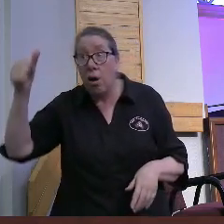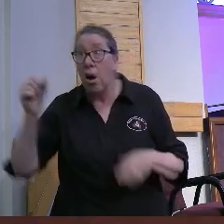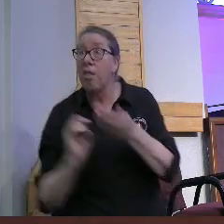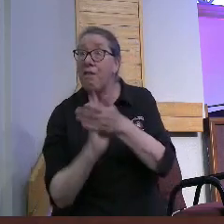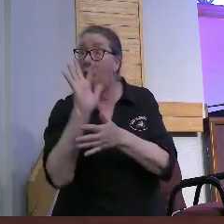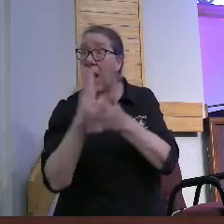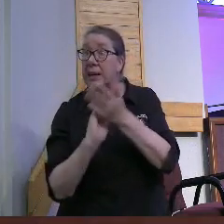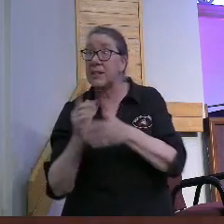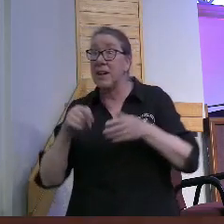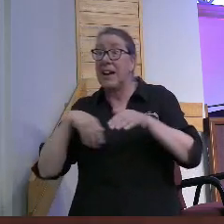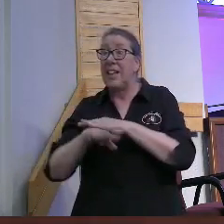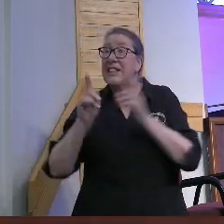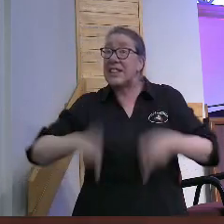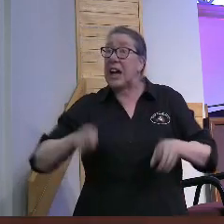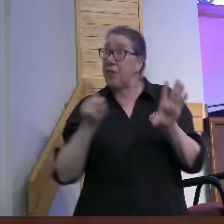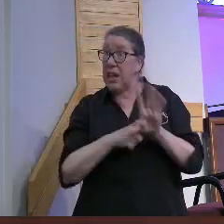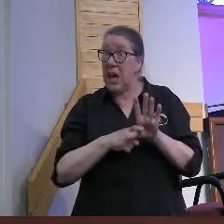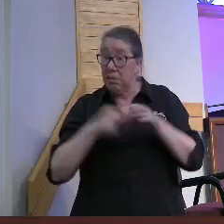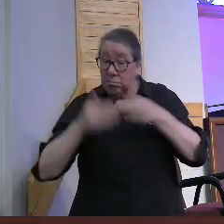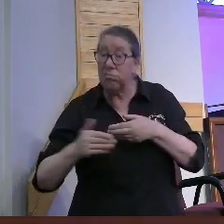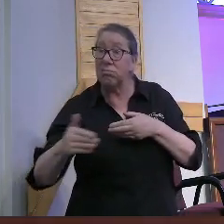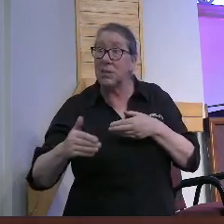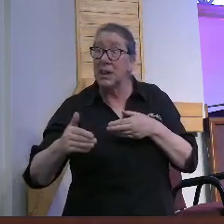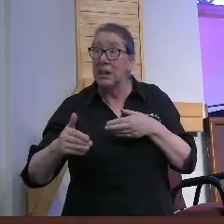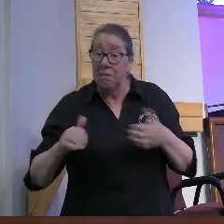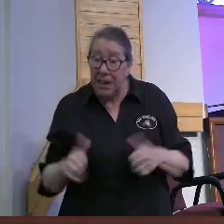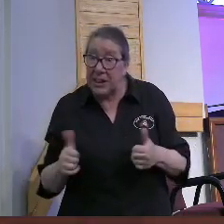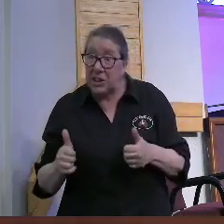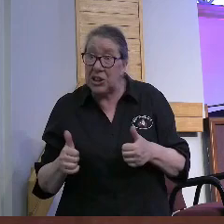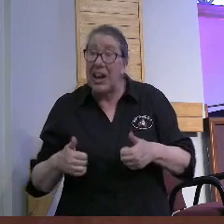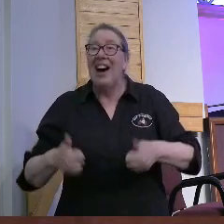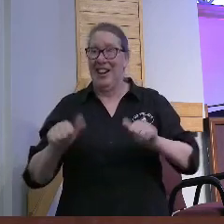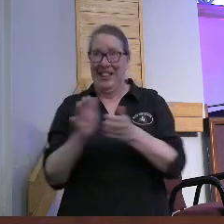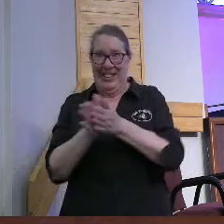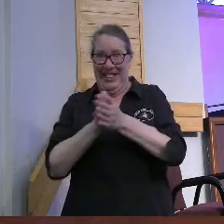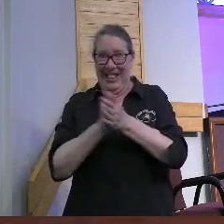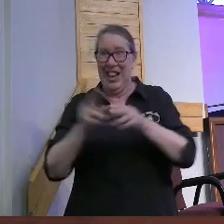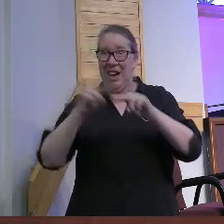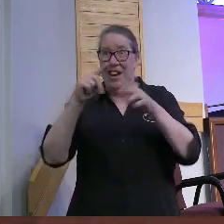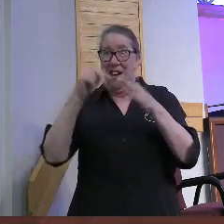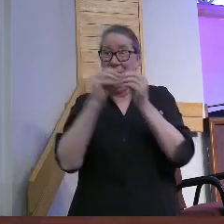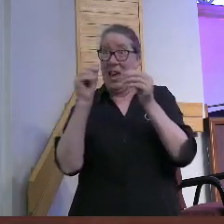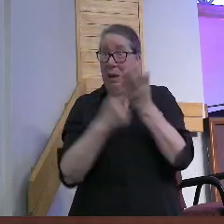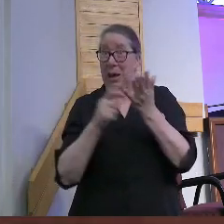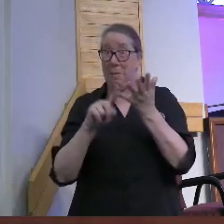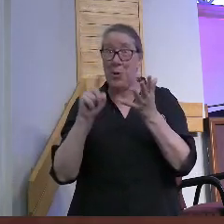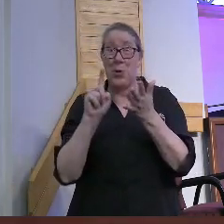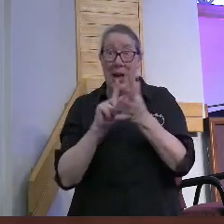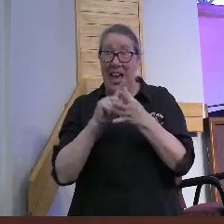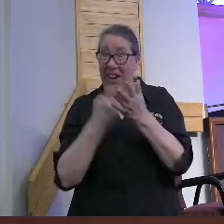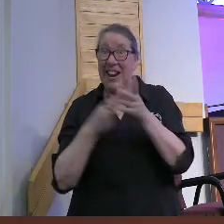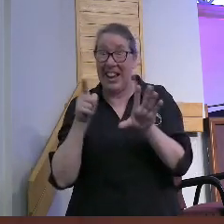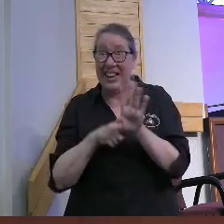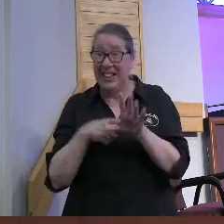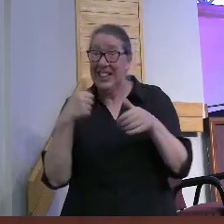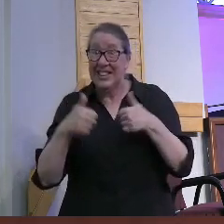about the bushfires. Yeah, and then the bushfires passed and we thought, okay, great, February's been great. We don't have to worry now. We had enough